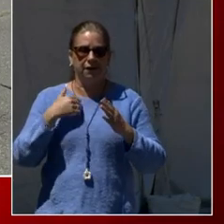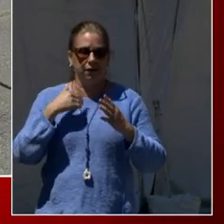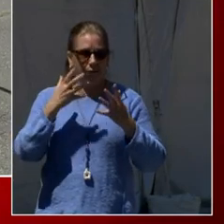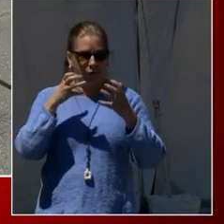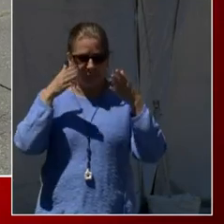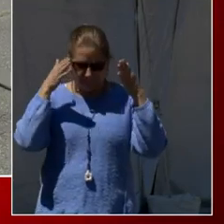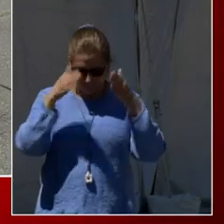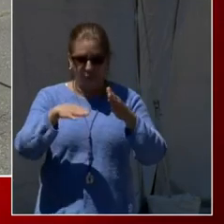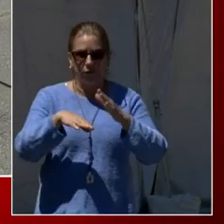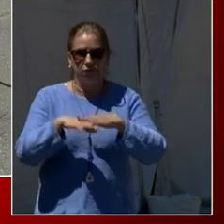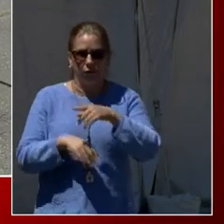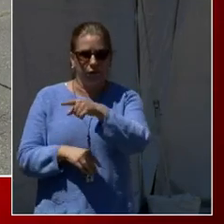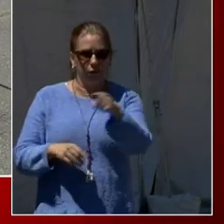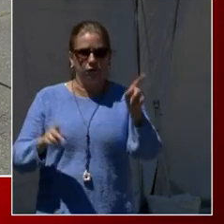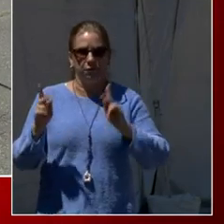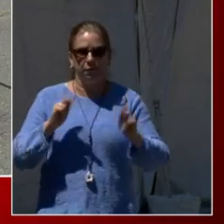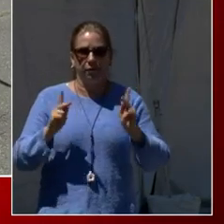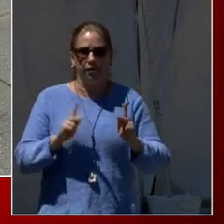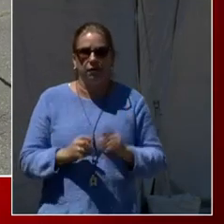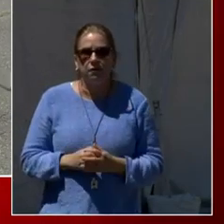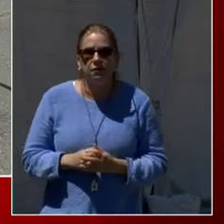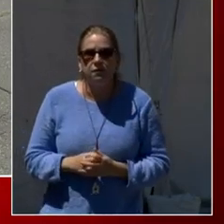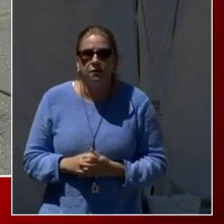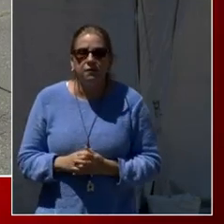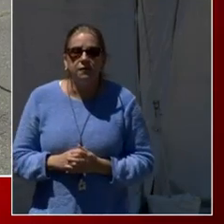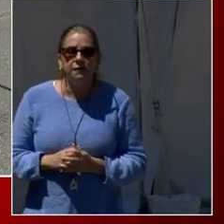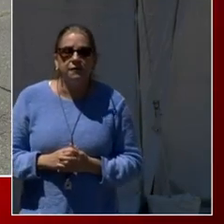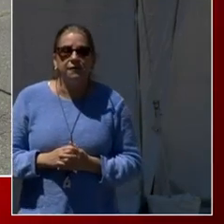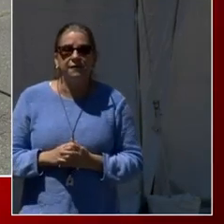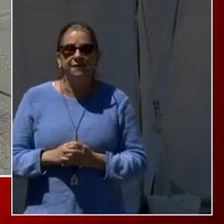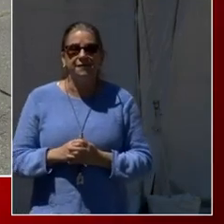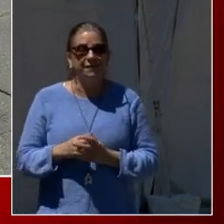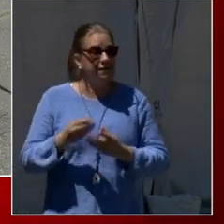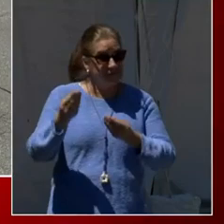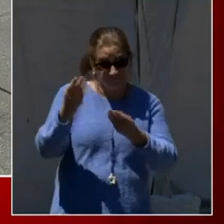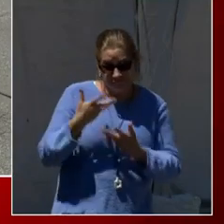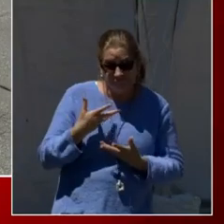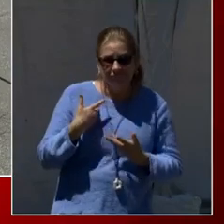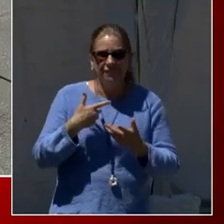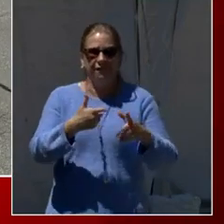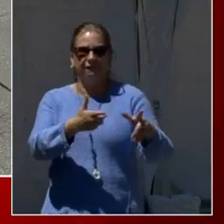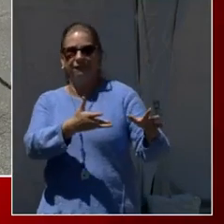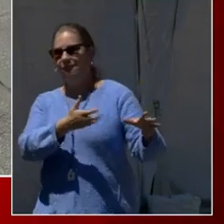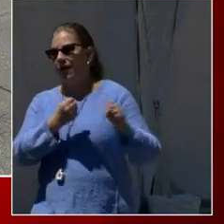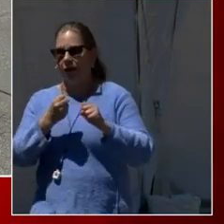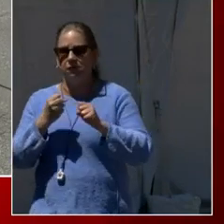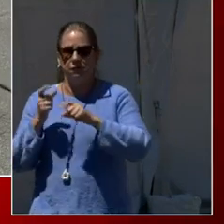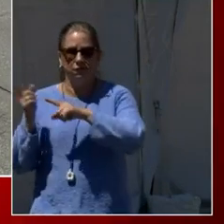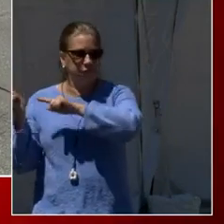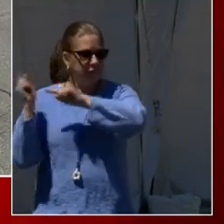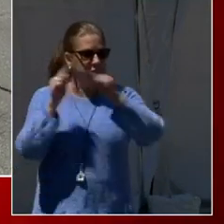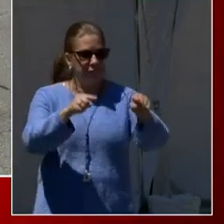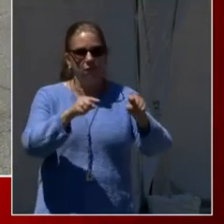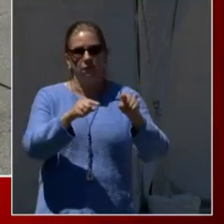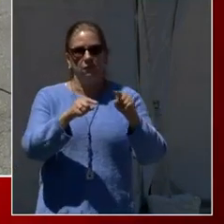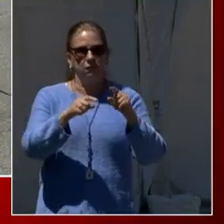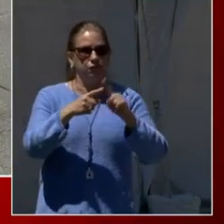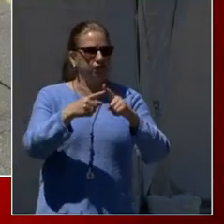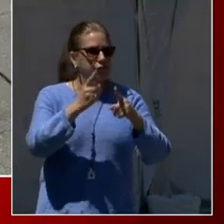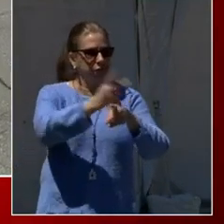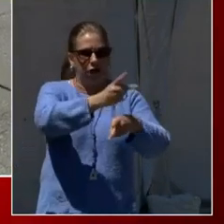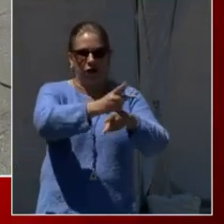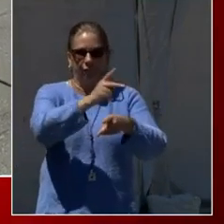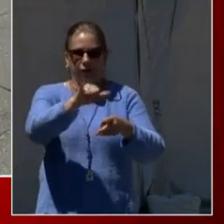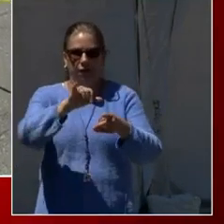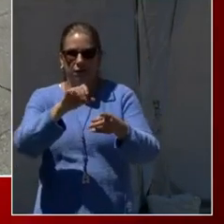needed first and fastest, and doing it as quickly and safely as possible. So that's what I would say. I had the opportunity to talk to